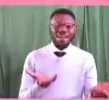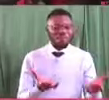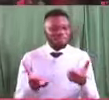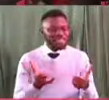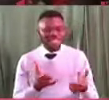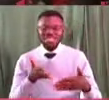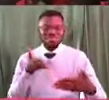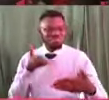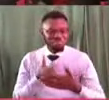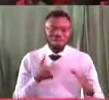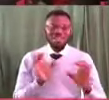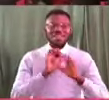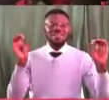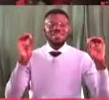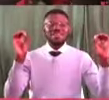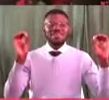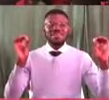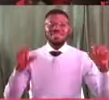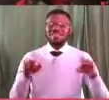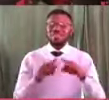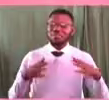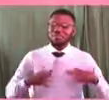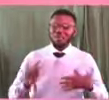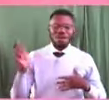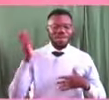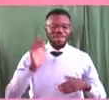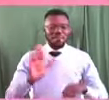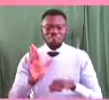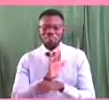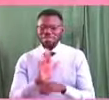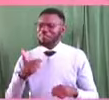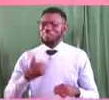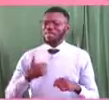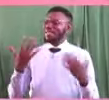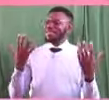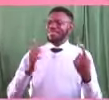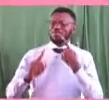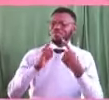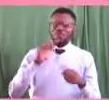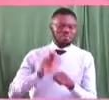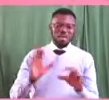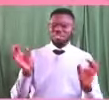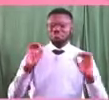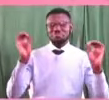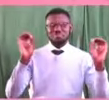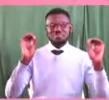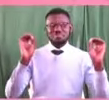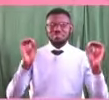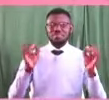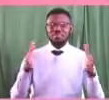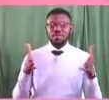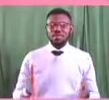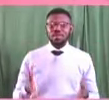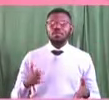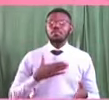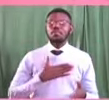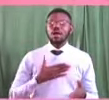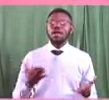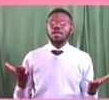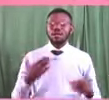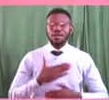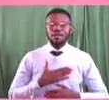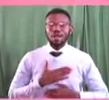uninterrupted, and Kenyans are busy, I don't have much to say. It is now my privilege